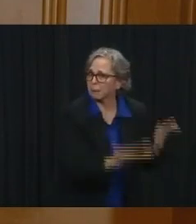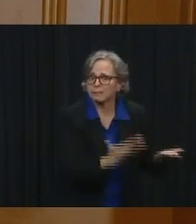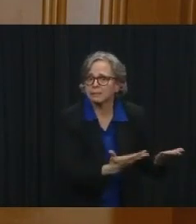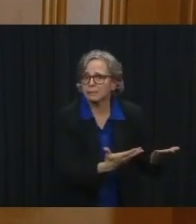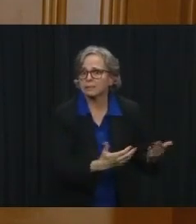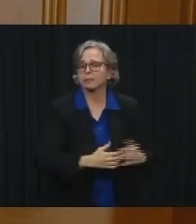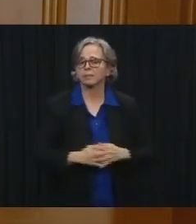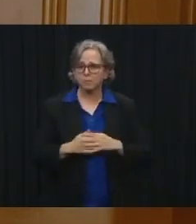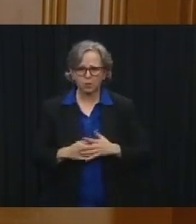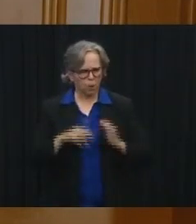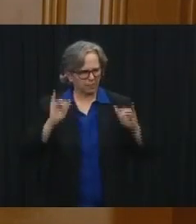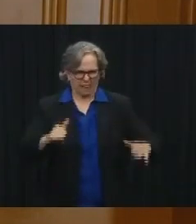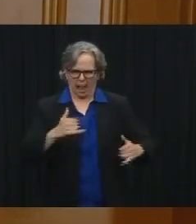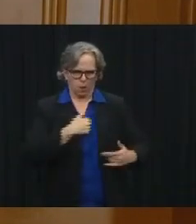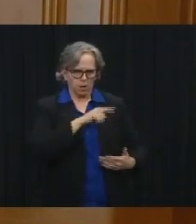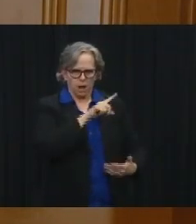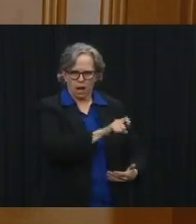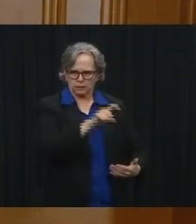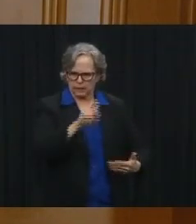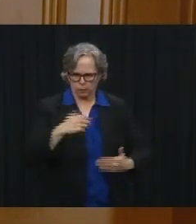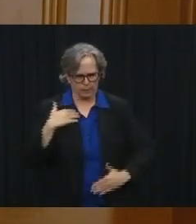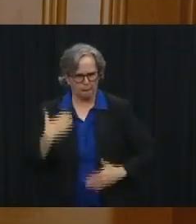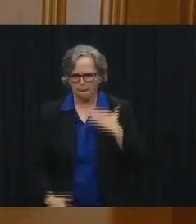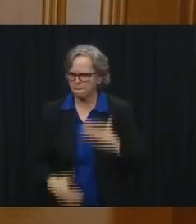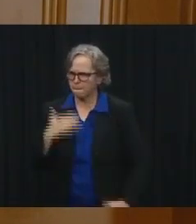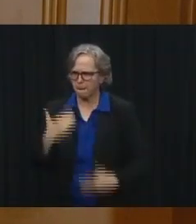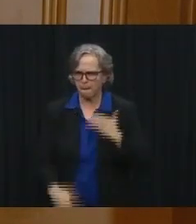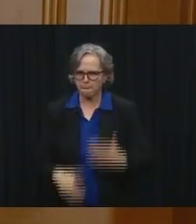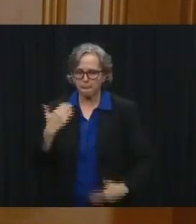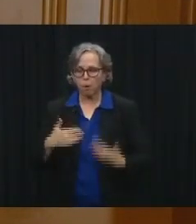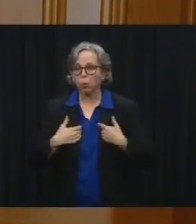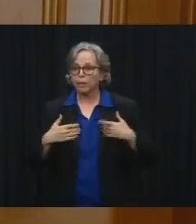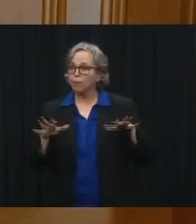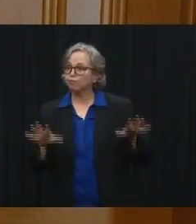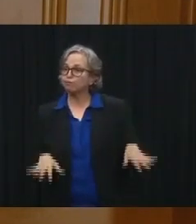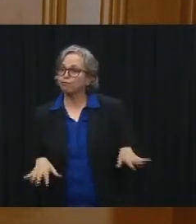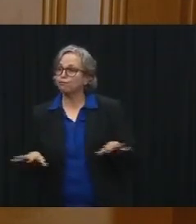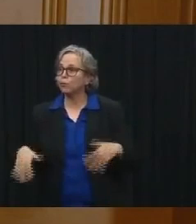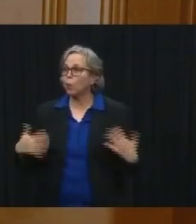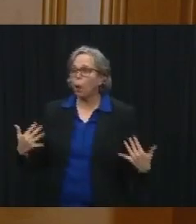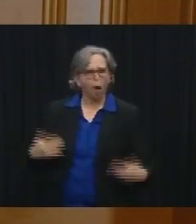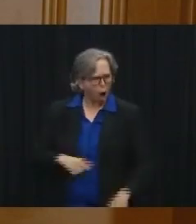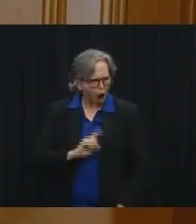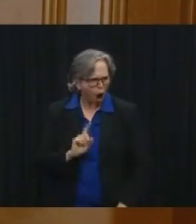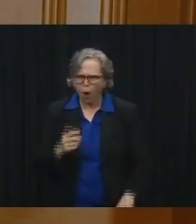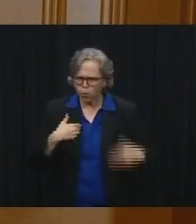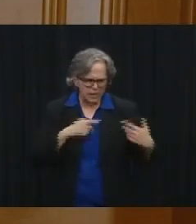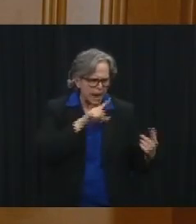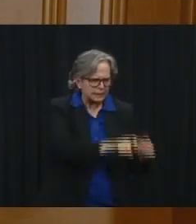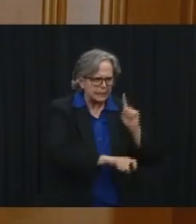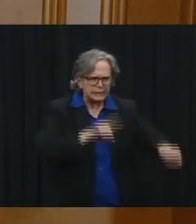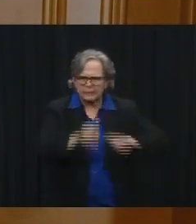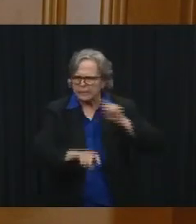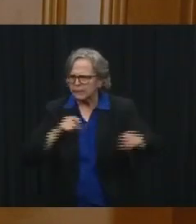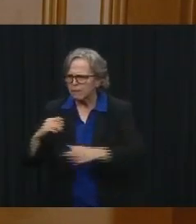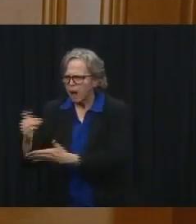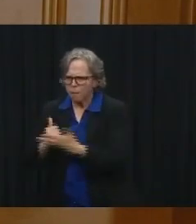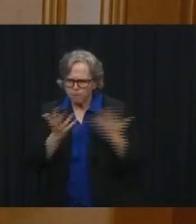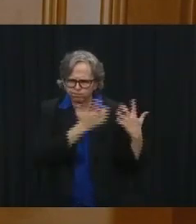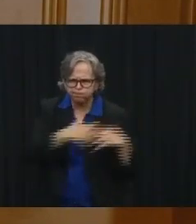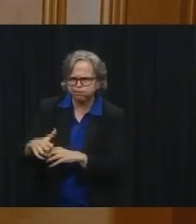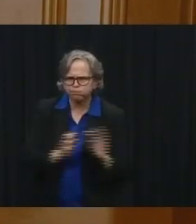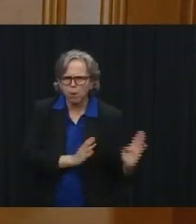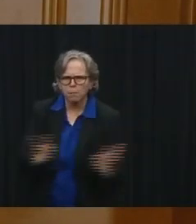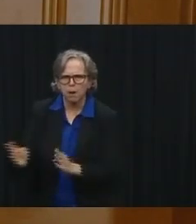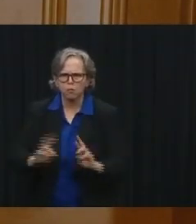progress, and I just want to thank everyone out there. There's so many of you who are working on this, and this is something, again, that